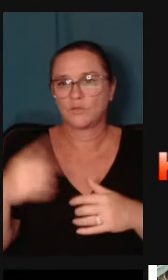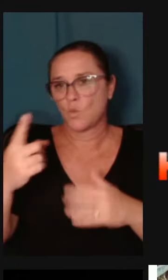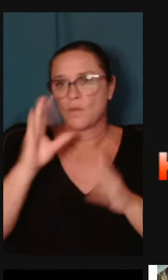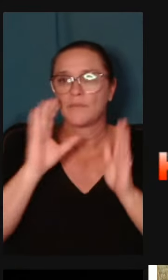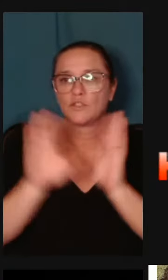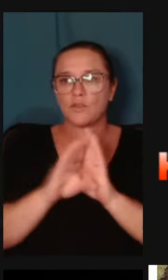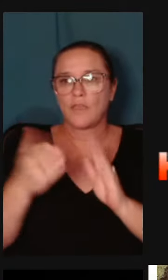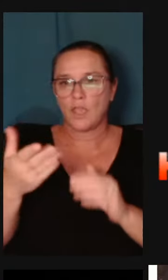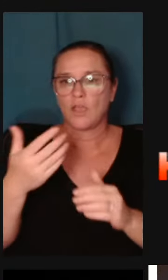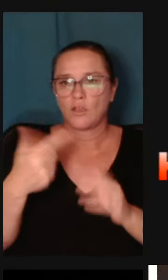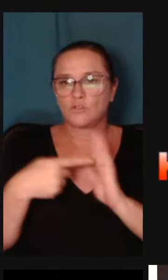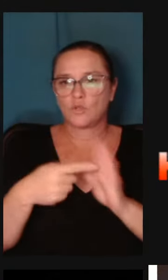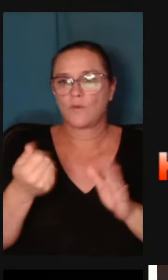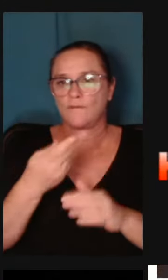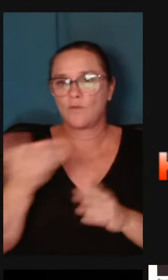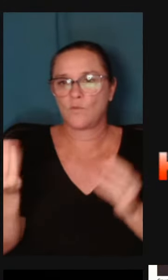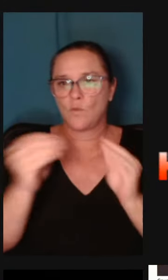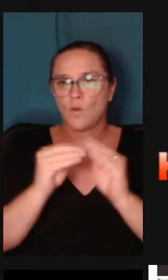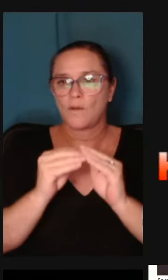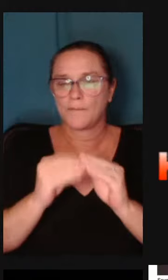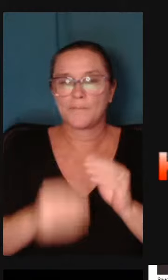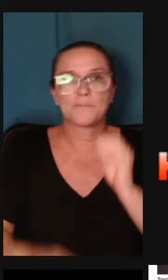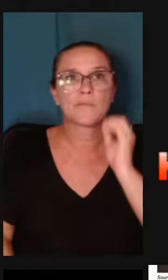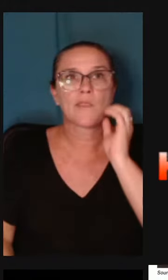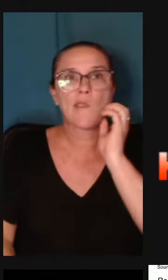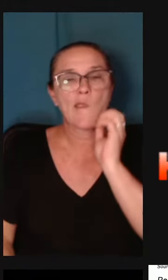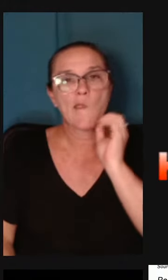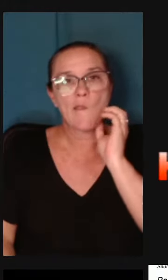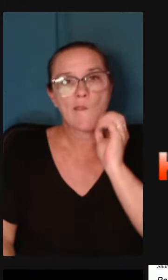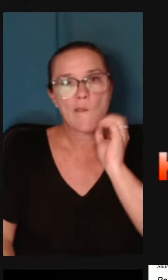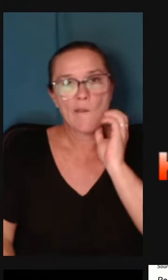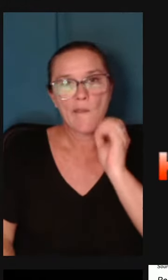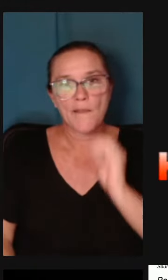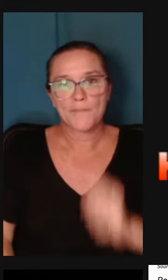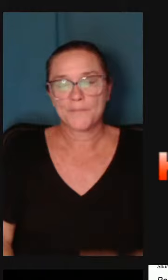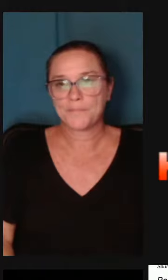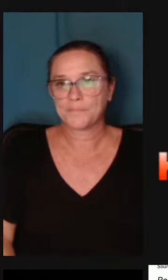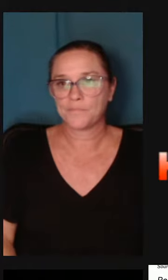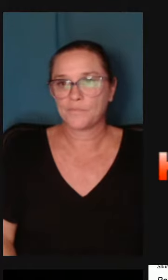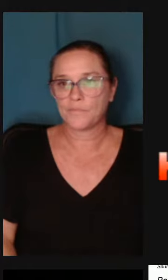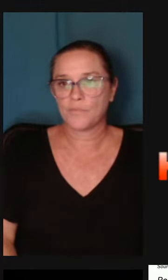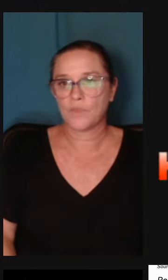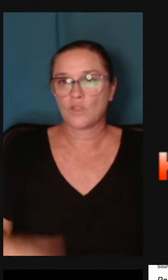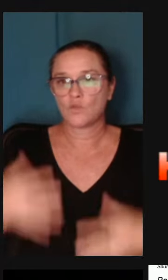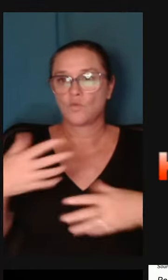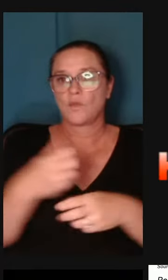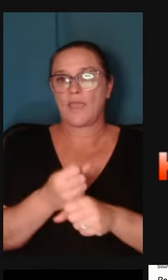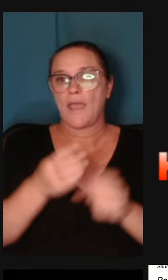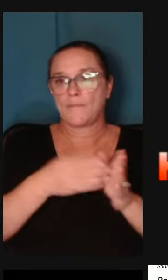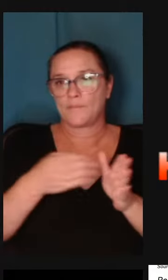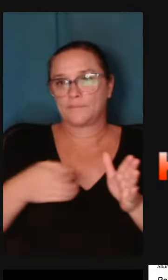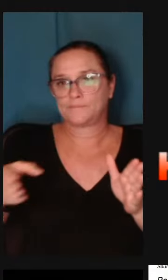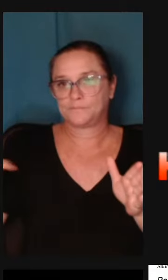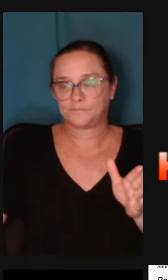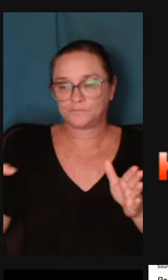guys a few more coming up as well. So to recap the sequence, there was a